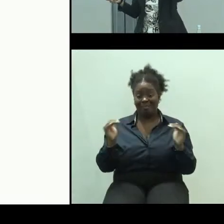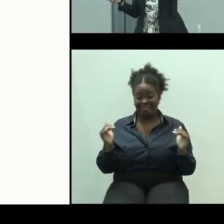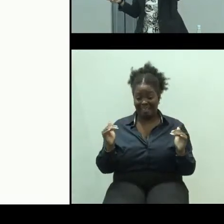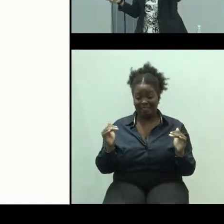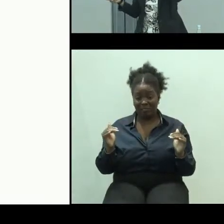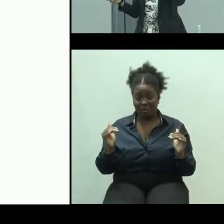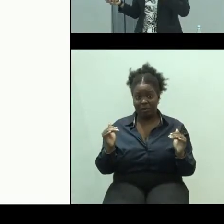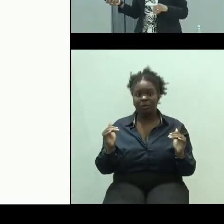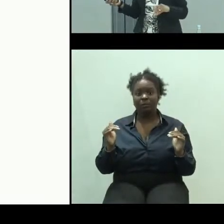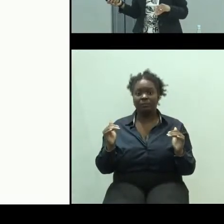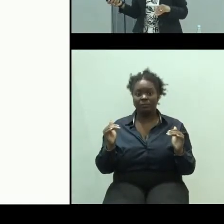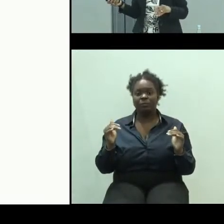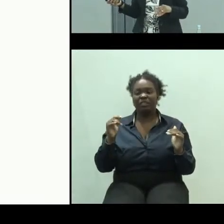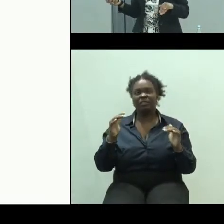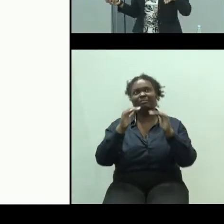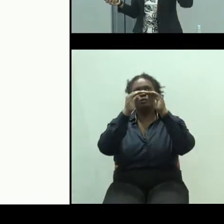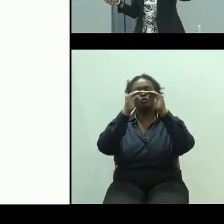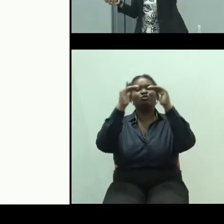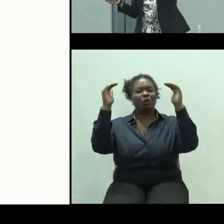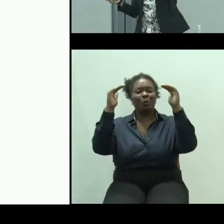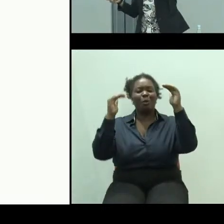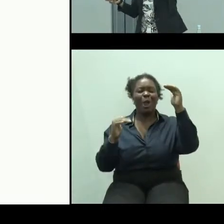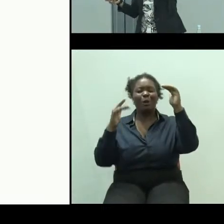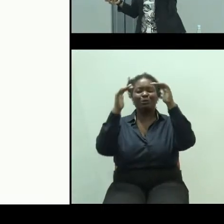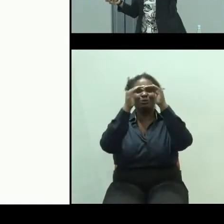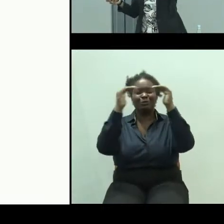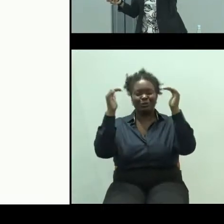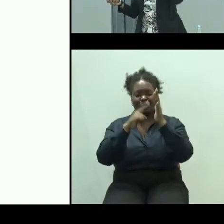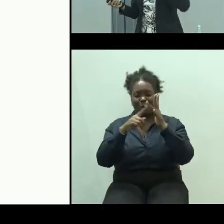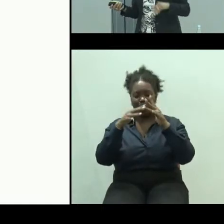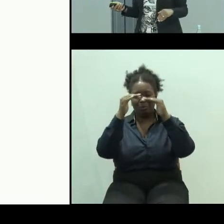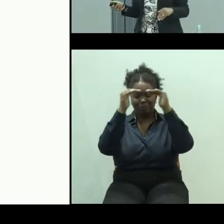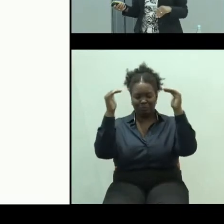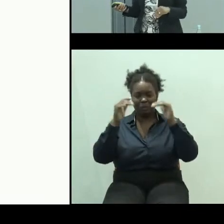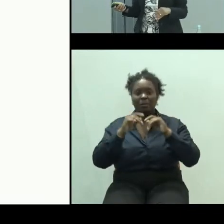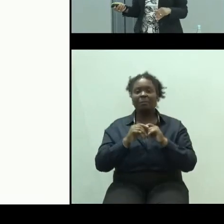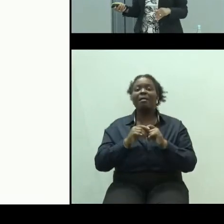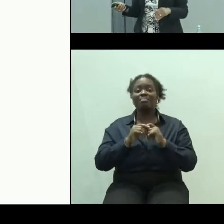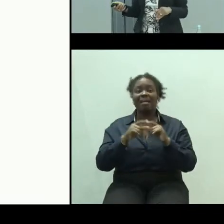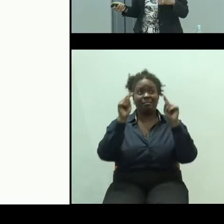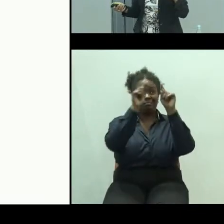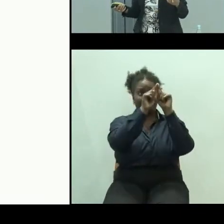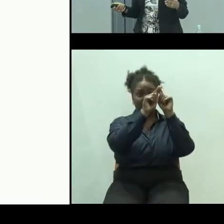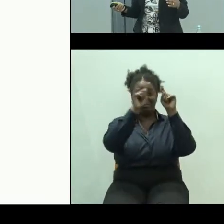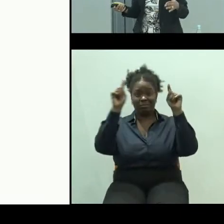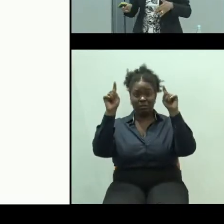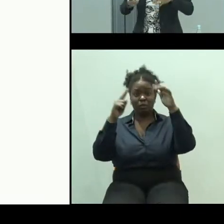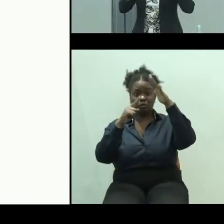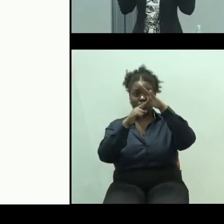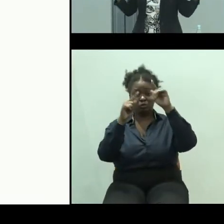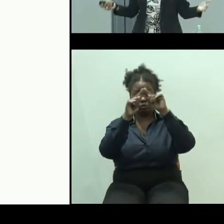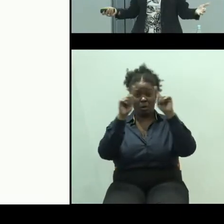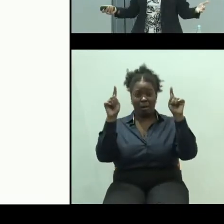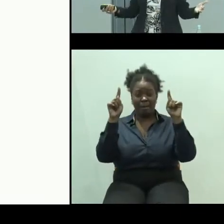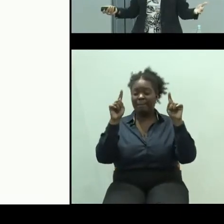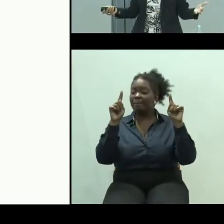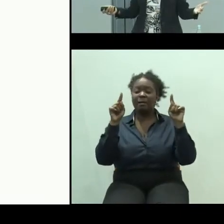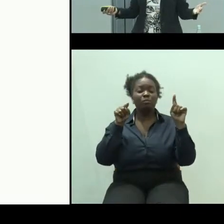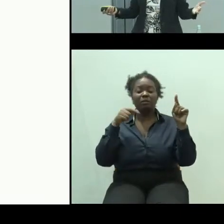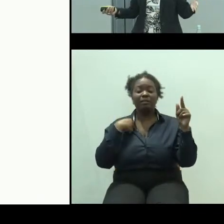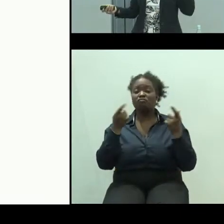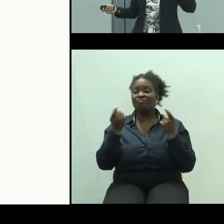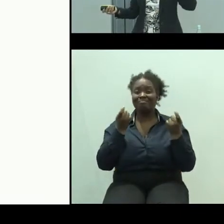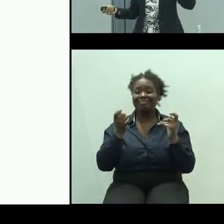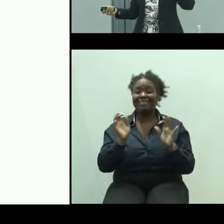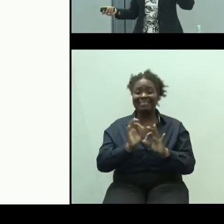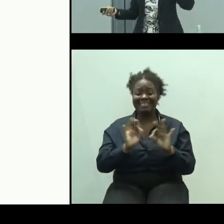which is the one at the top. And the line that's fairly straight across the top is the case where we're not regulating anything.